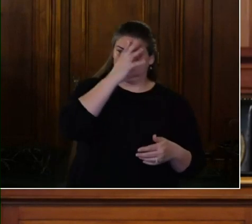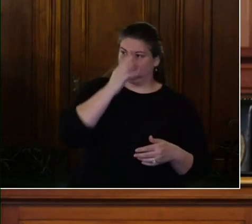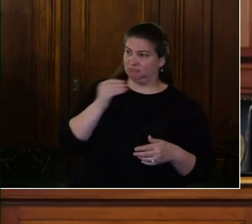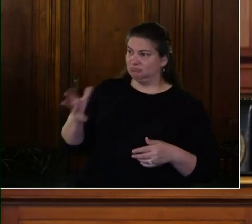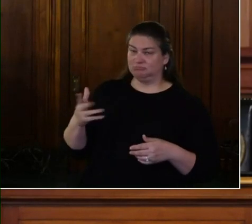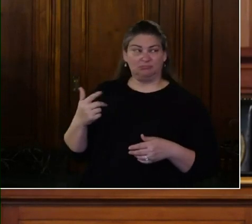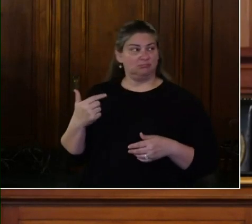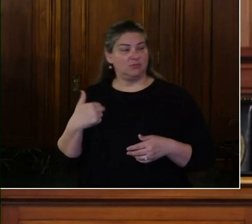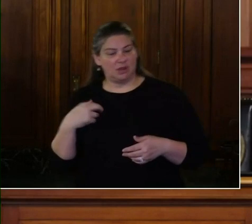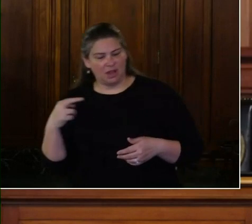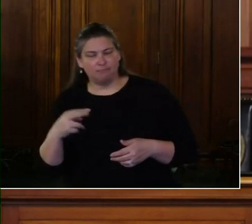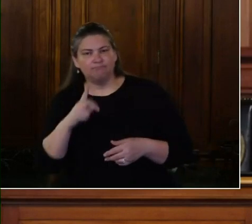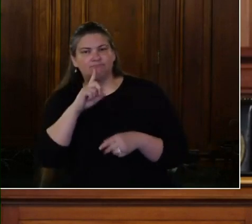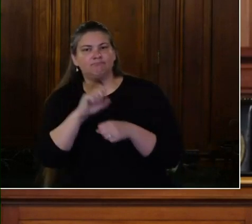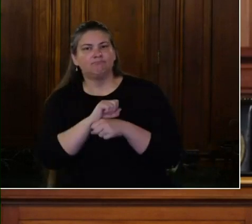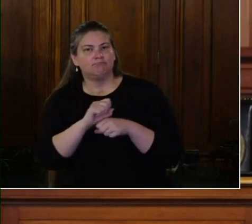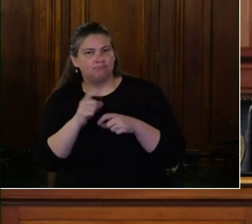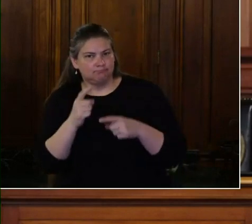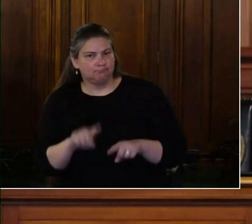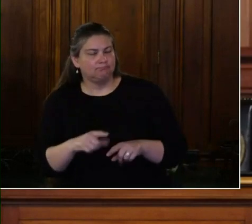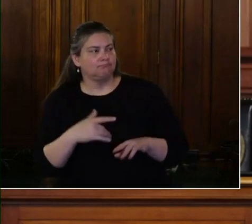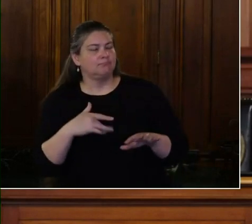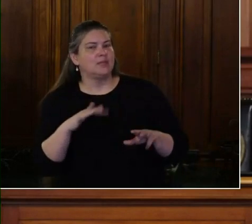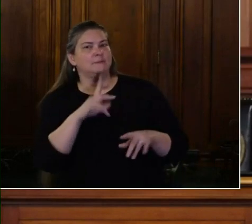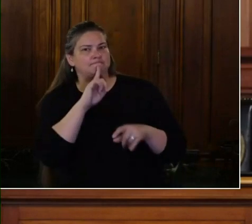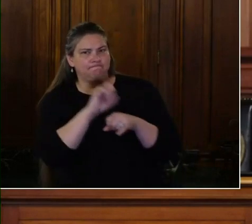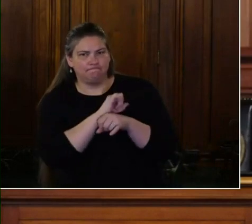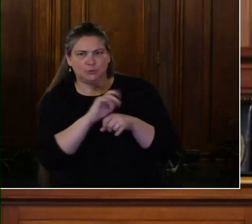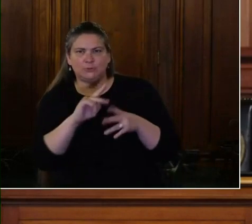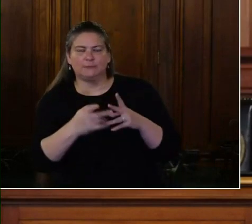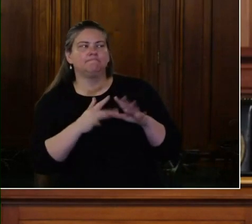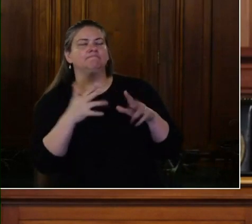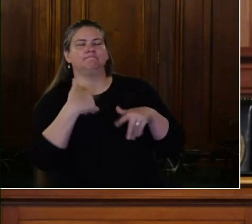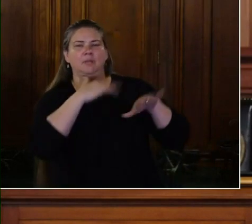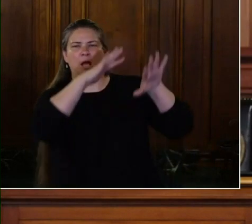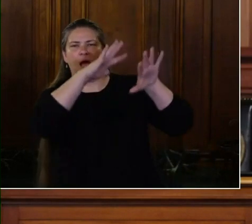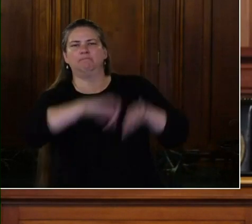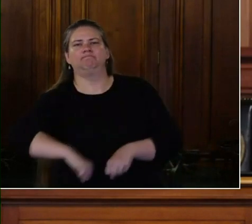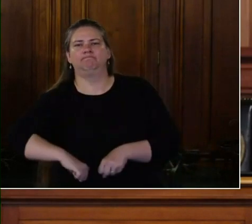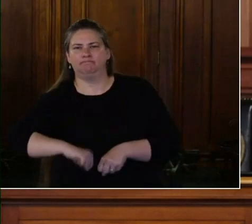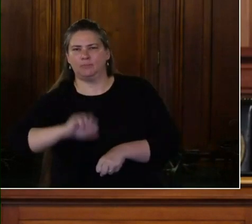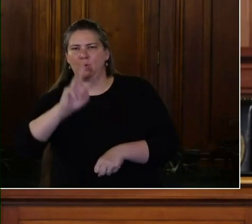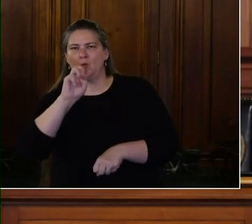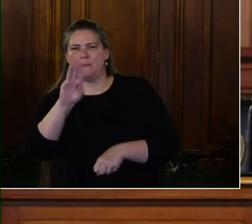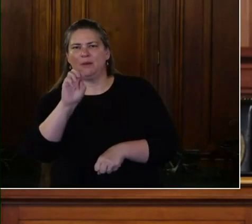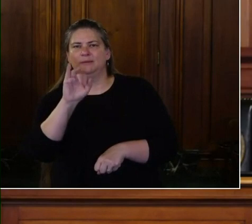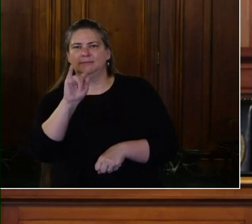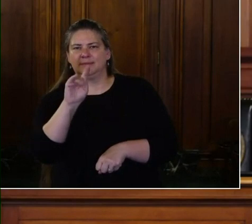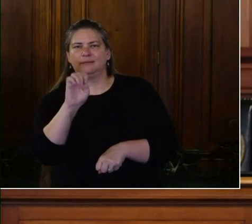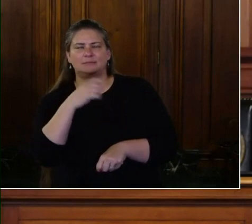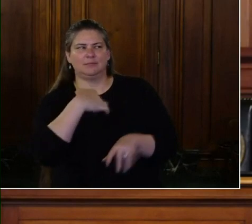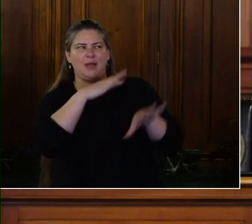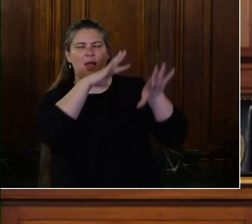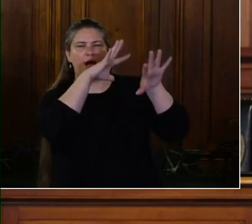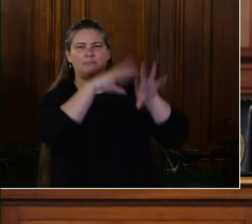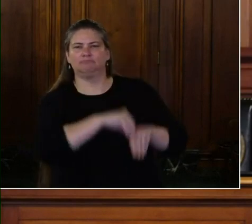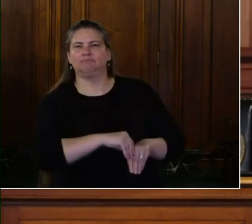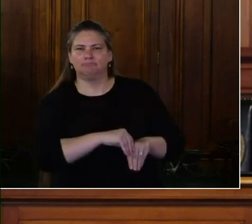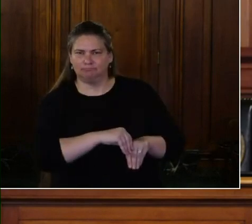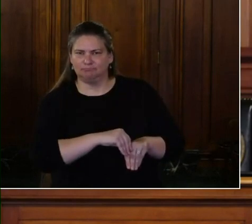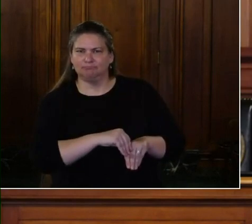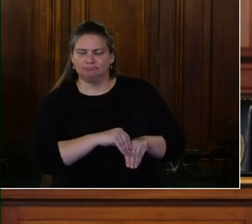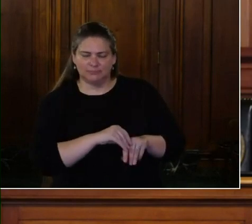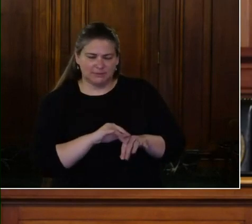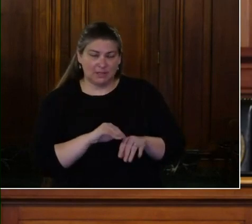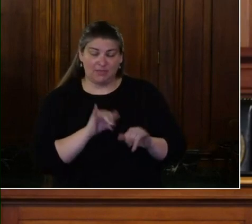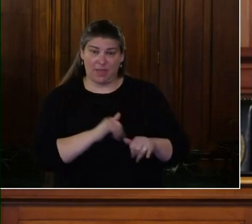acted to take the system down as soon as the incident was verified, and the